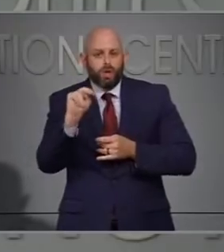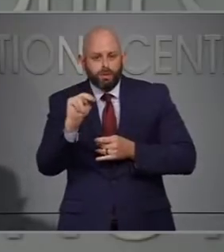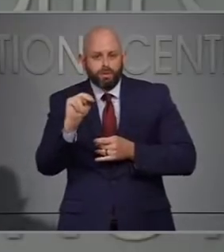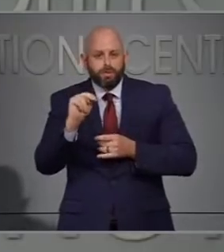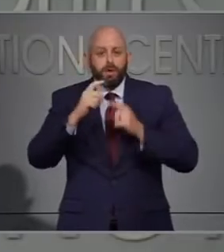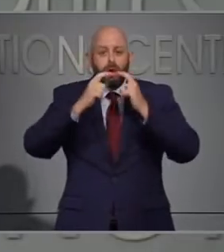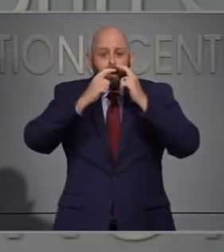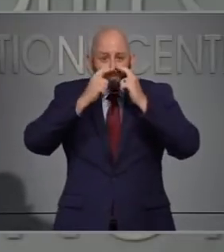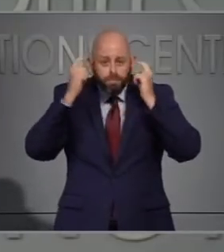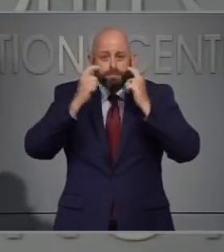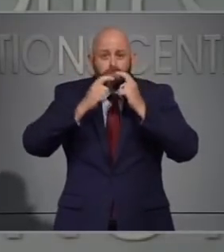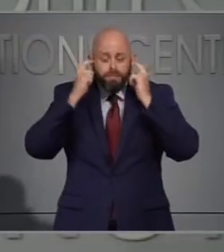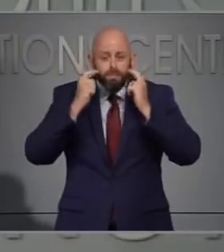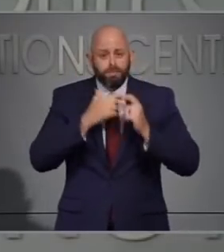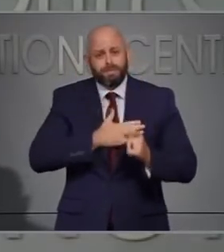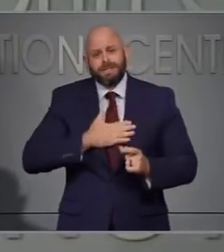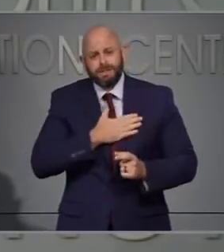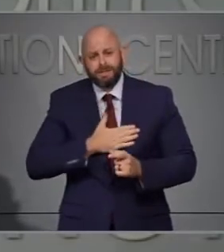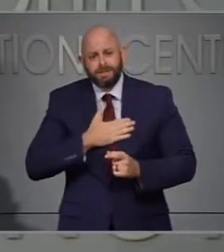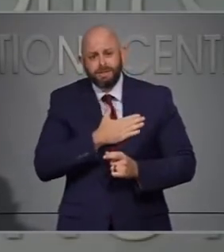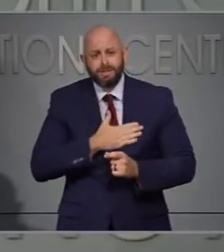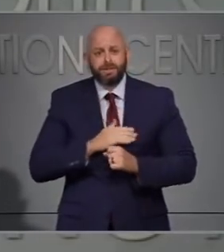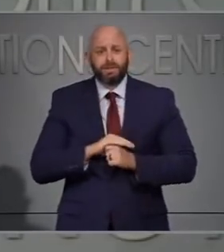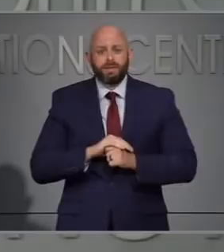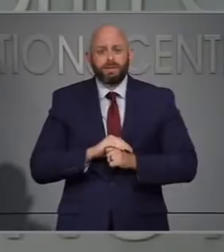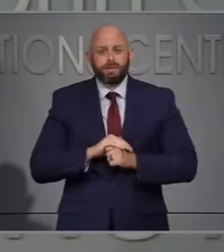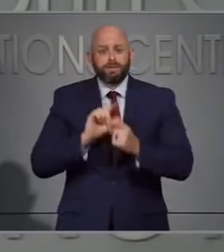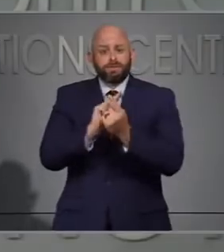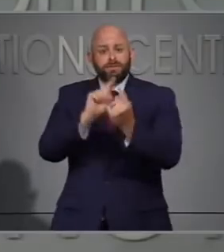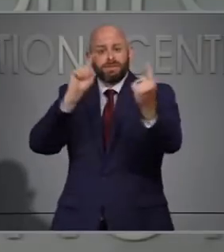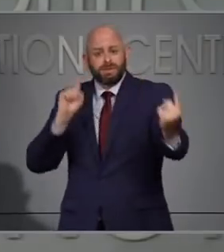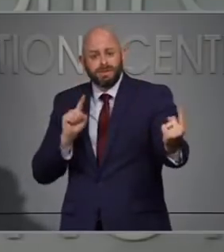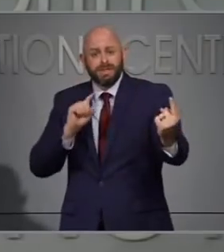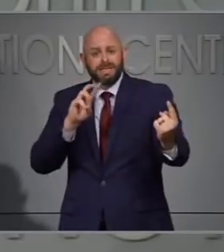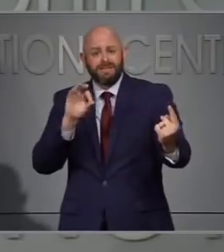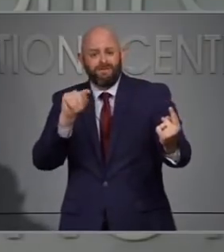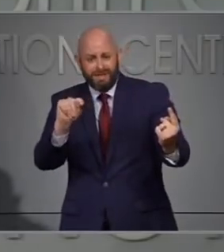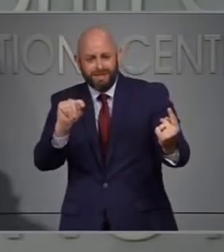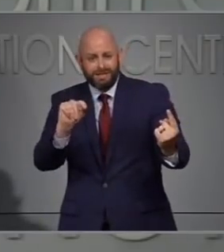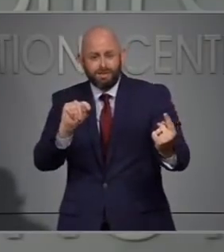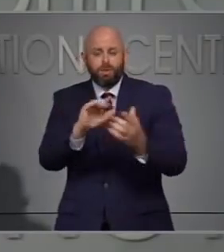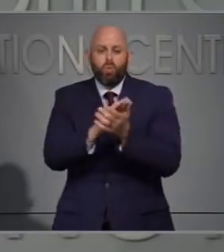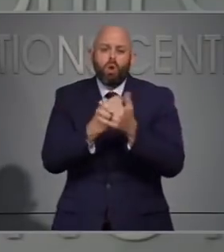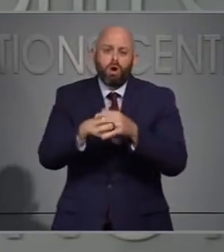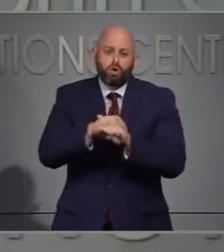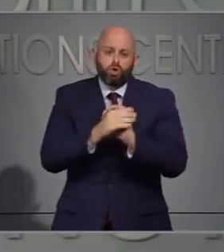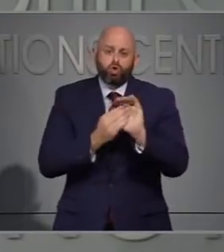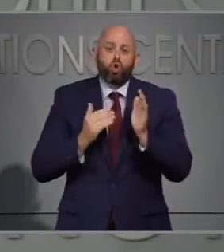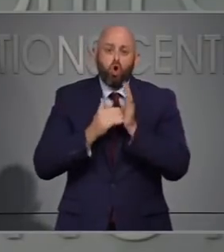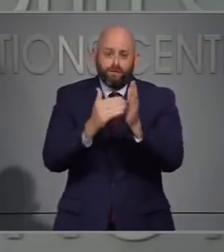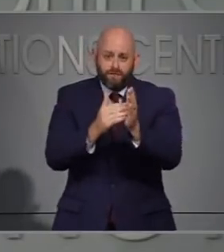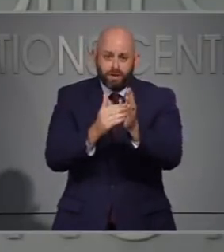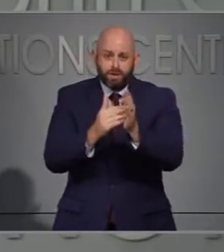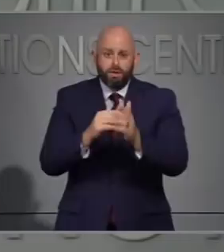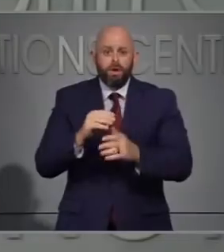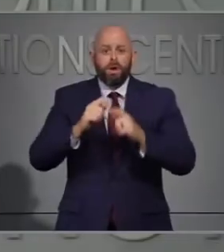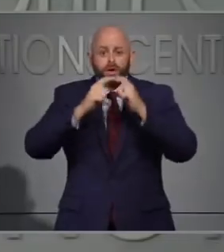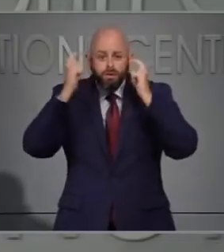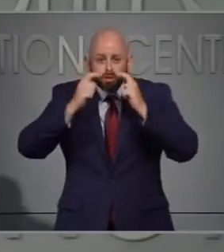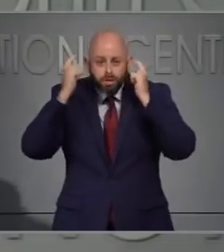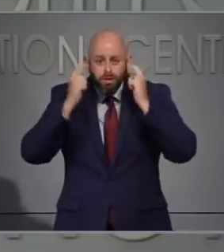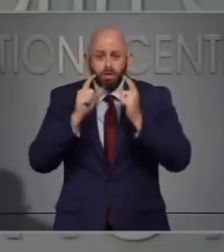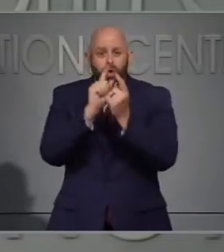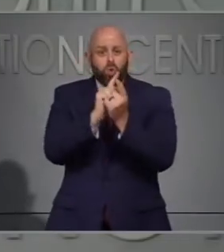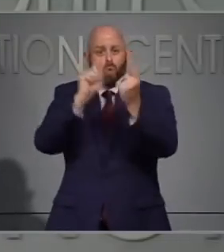face covering. Wait at least 6 feet apart and wash your hands often. That's wear, wait, and